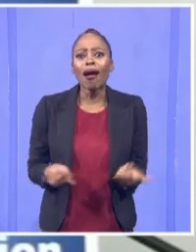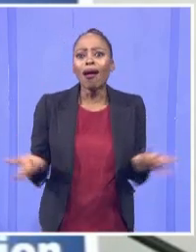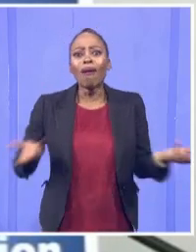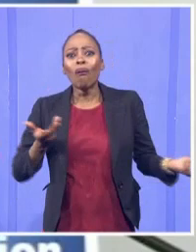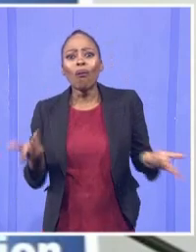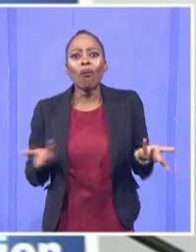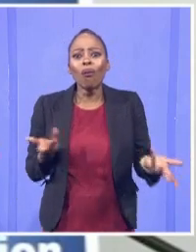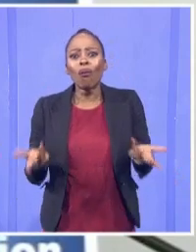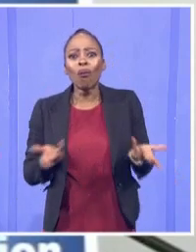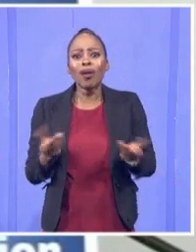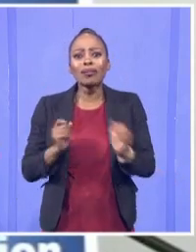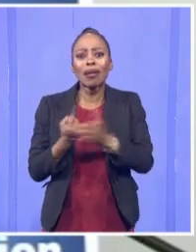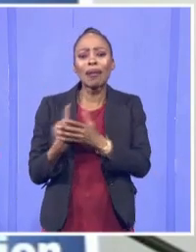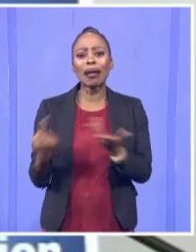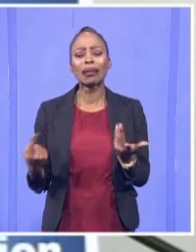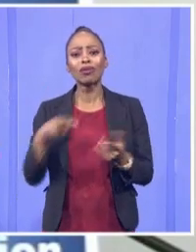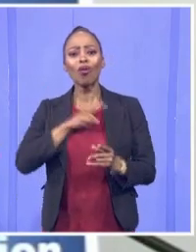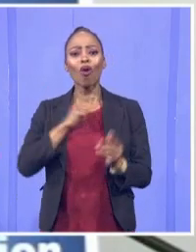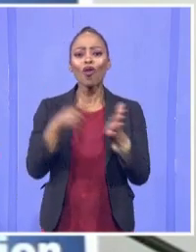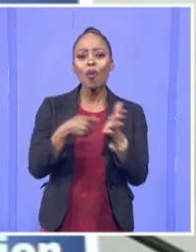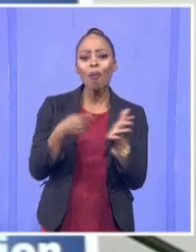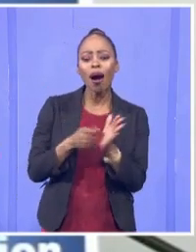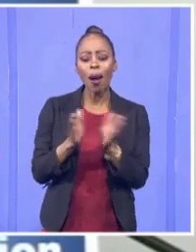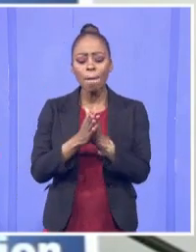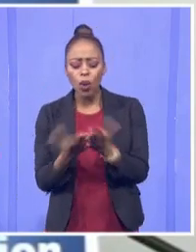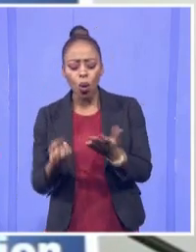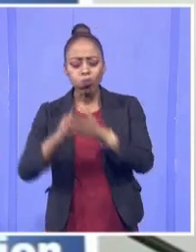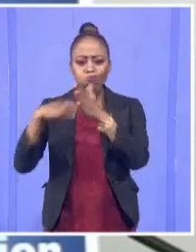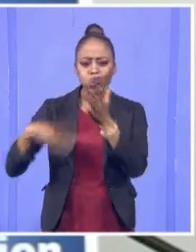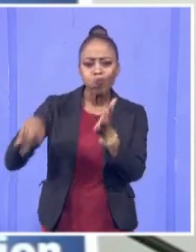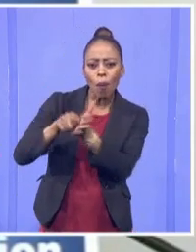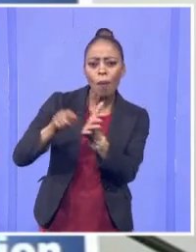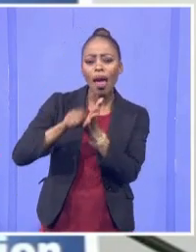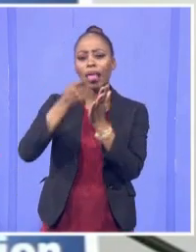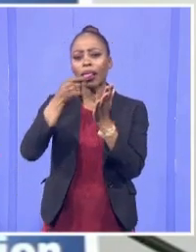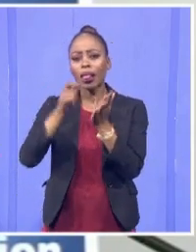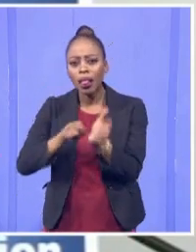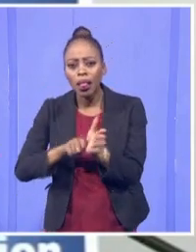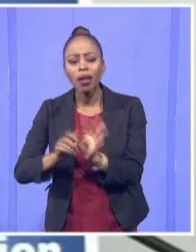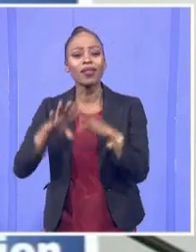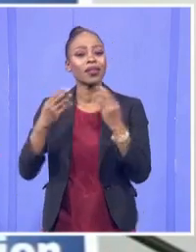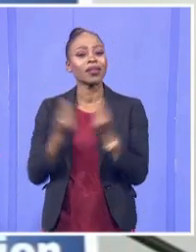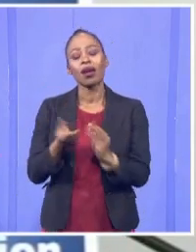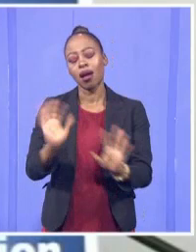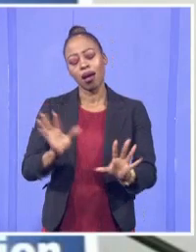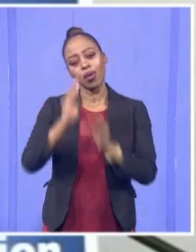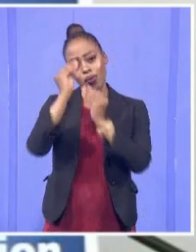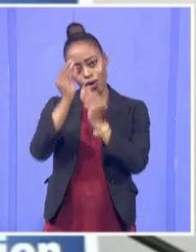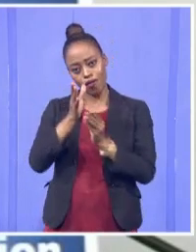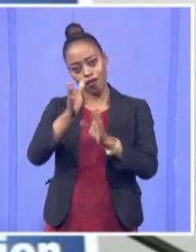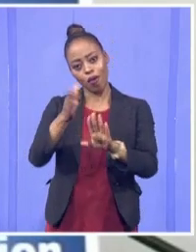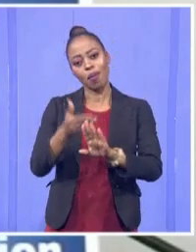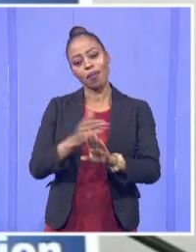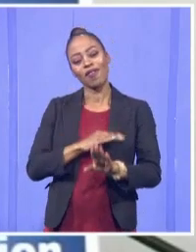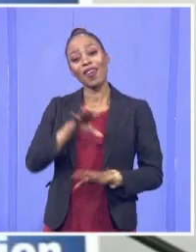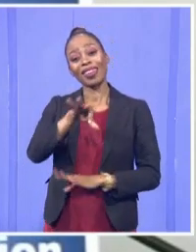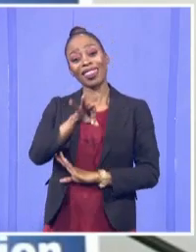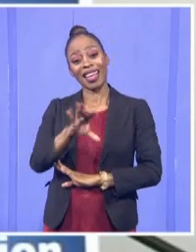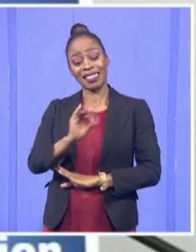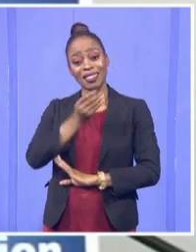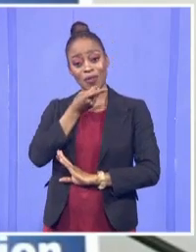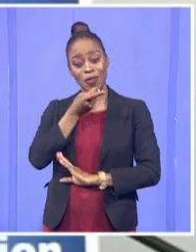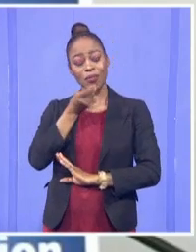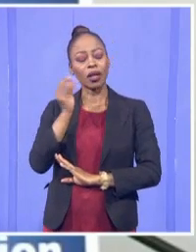academic year, or you want to buy stationery. We'll be in a position to provide that information before the 30th of